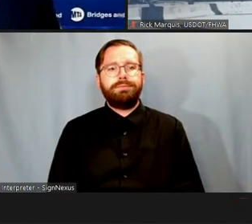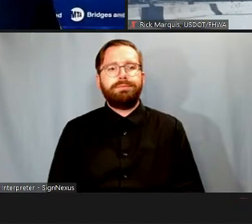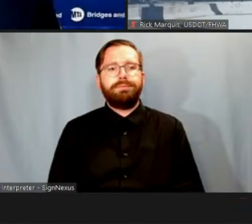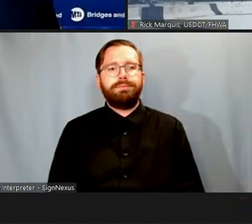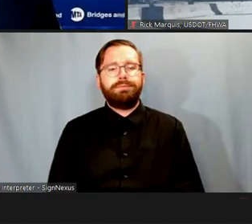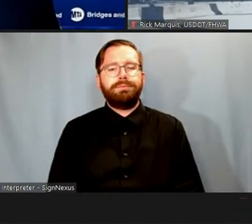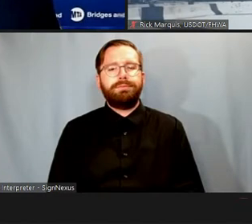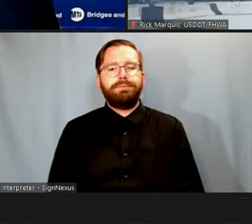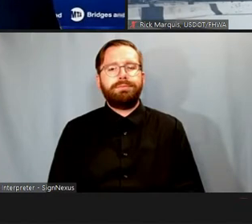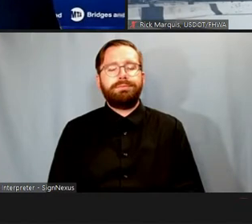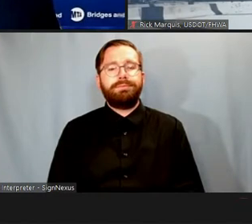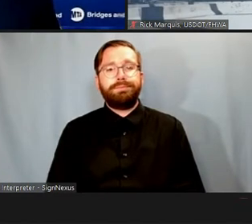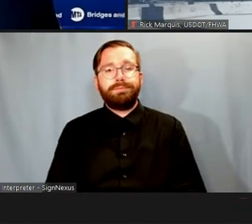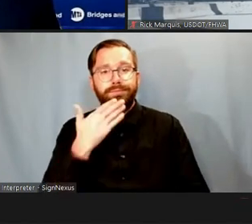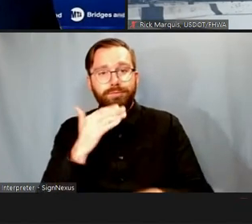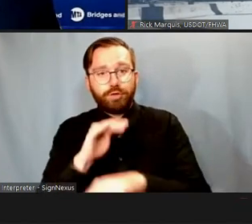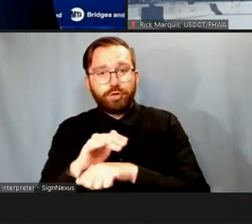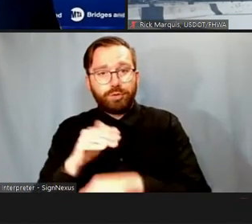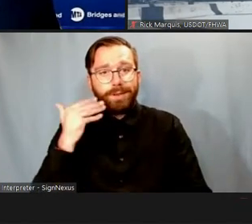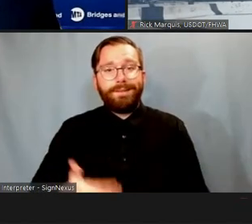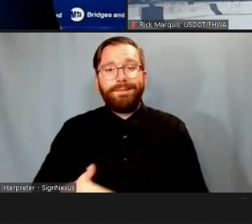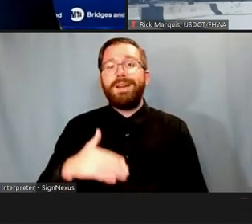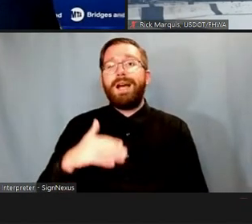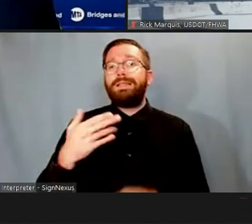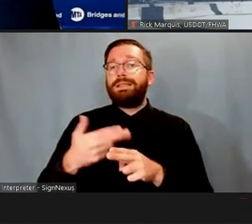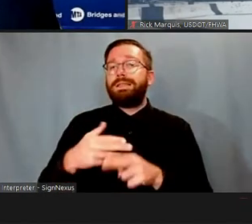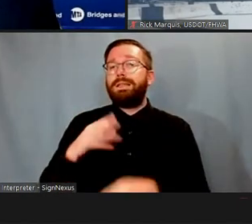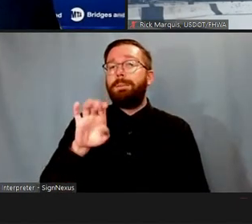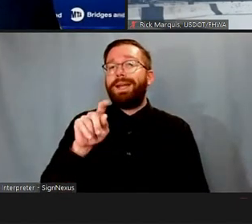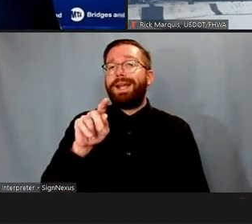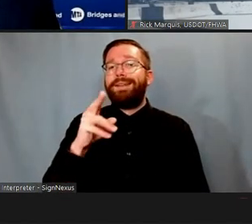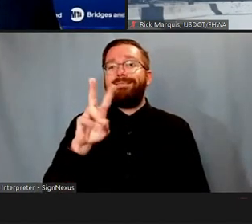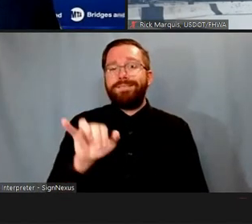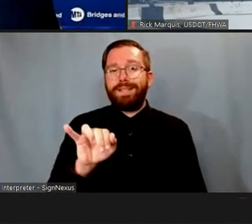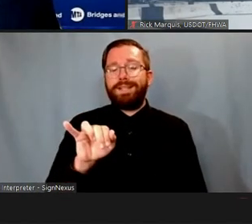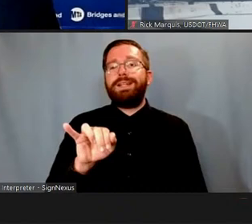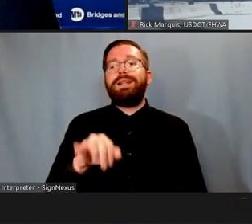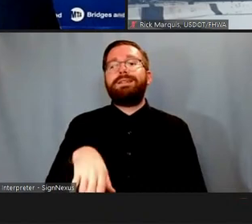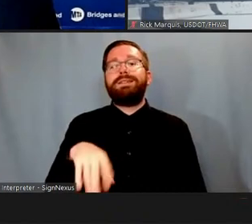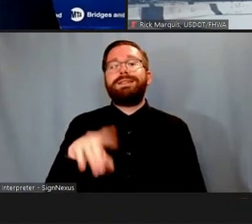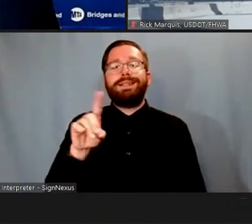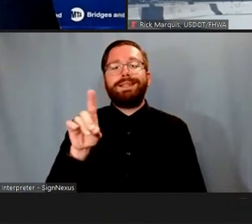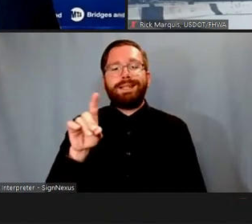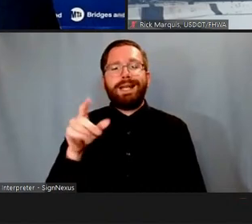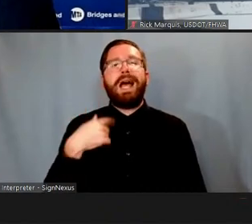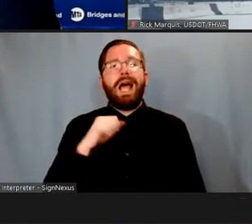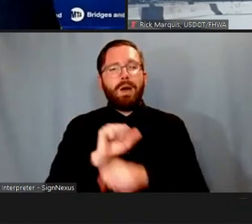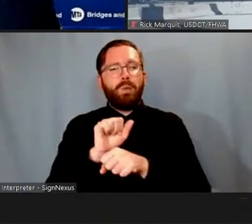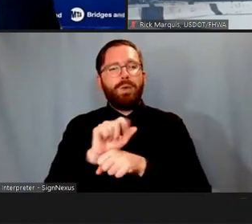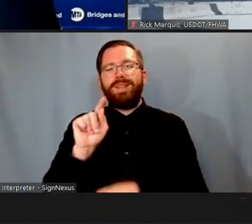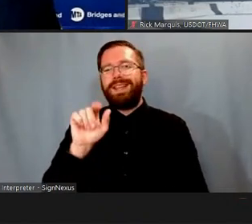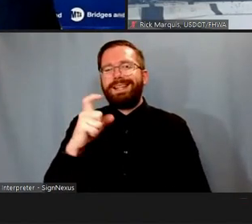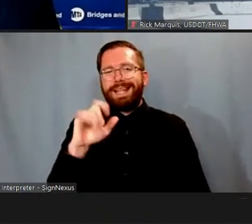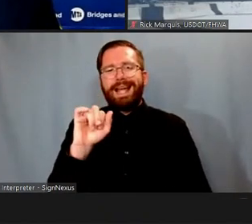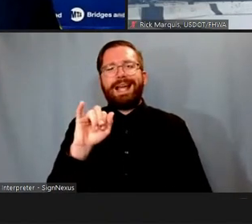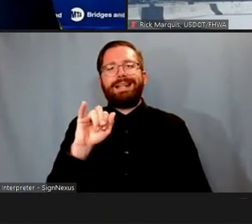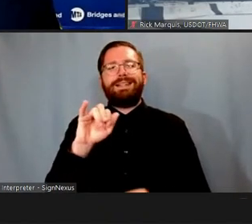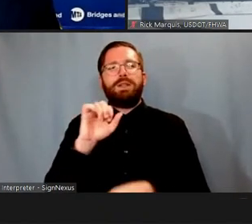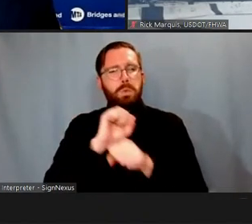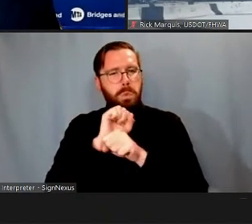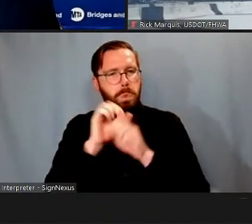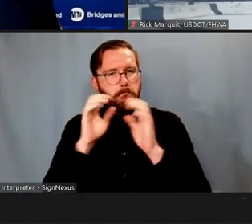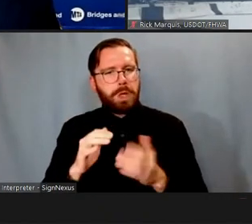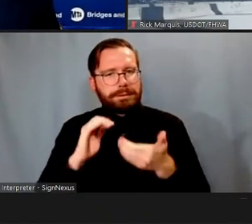good evening my name is beta v desai i'm the executive director of the new york taxi workers alliance we are a proud